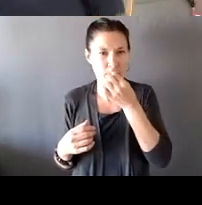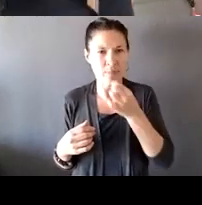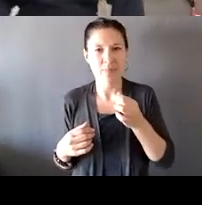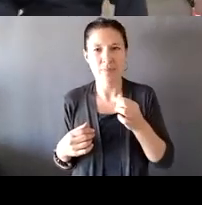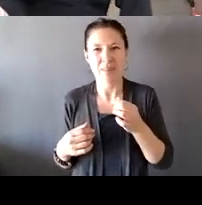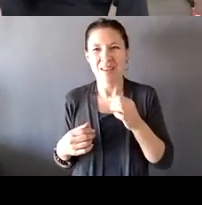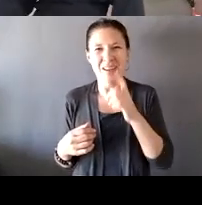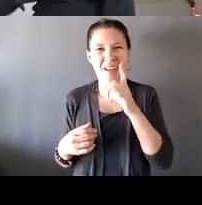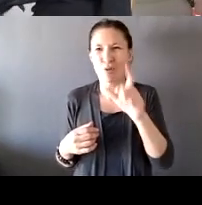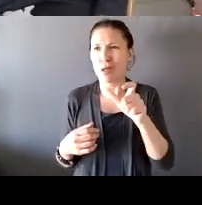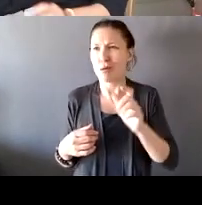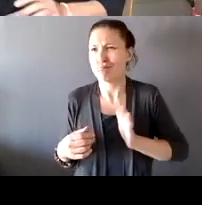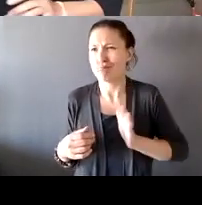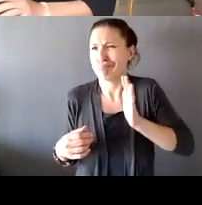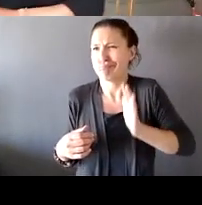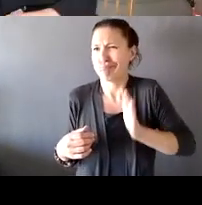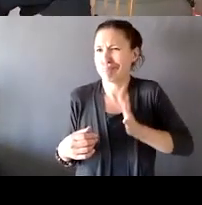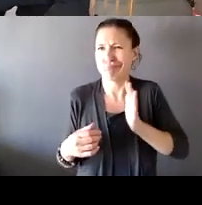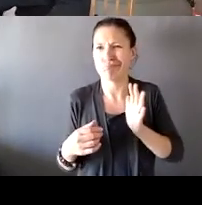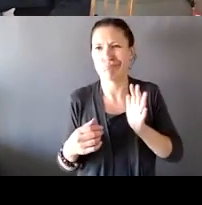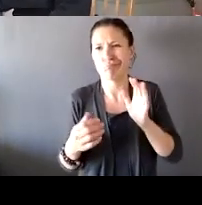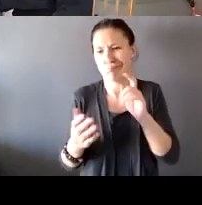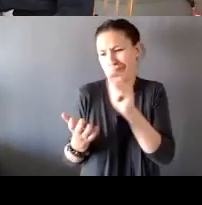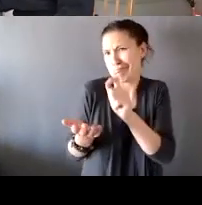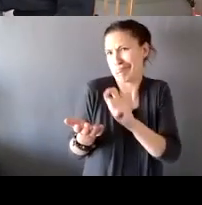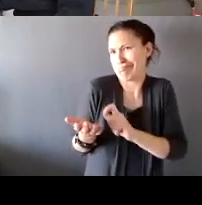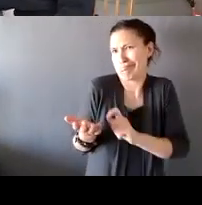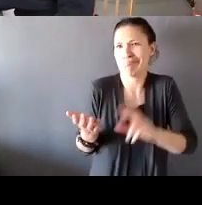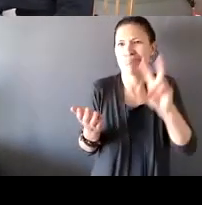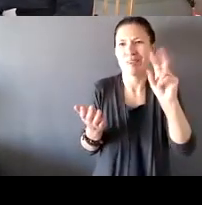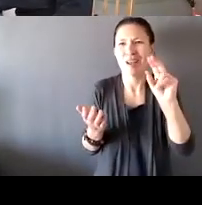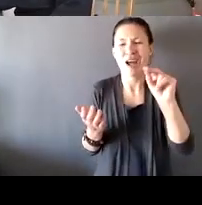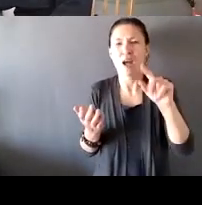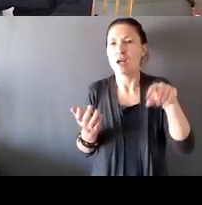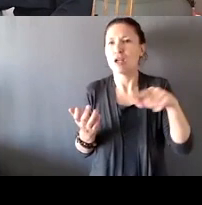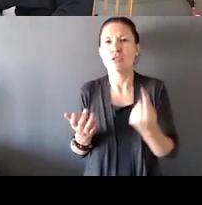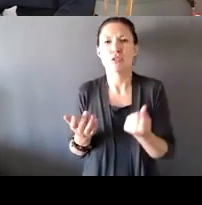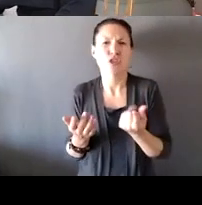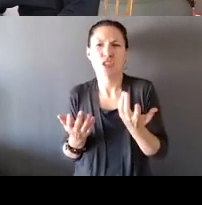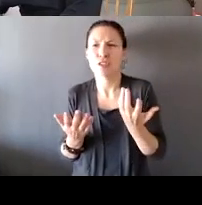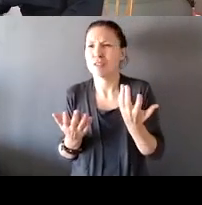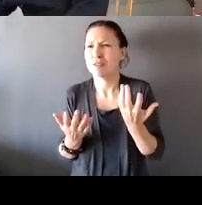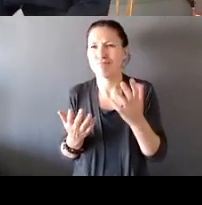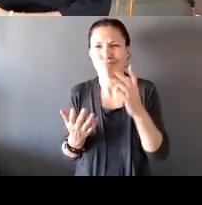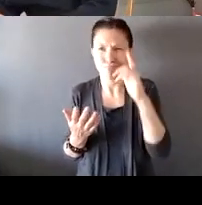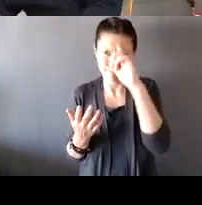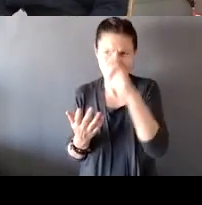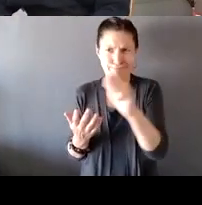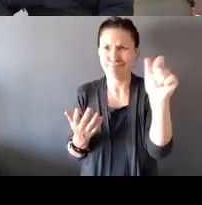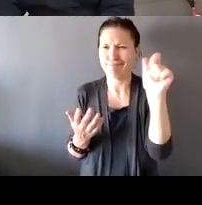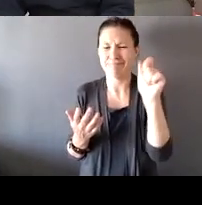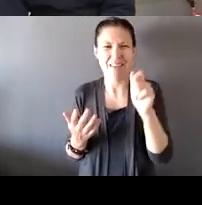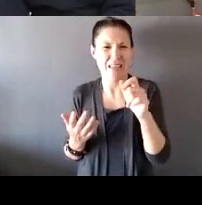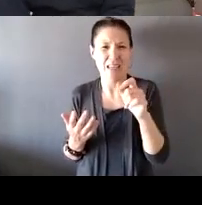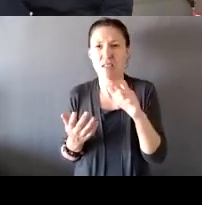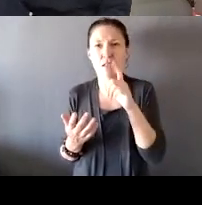share. This is really just for you. And it doesn't have to be logical. It can be a shape, a word, or color.